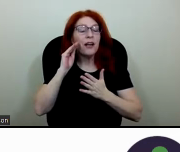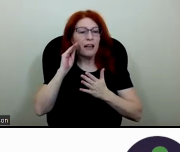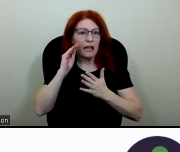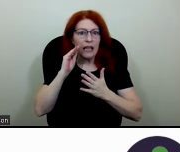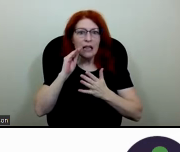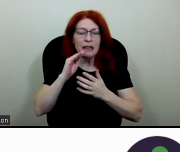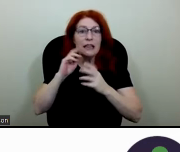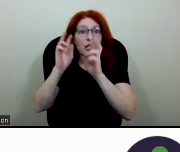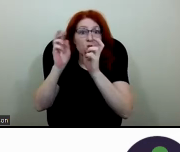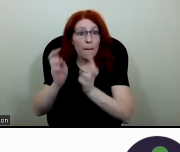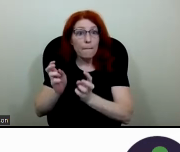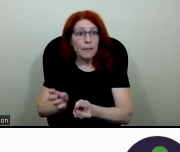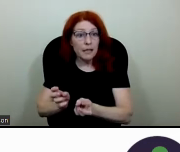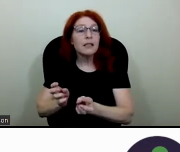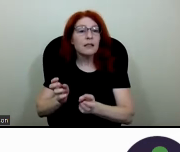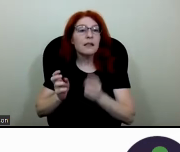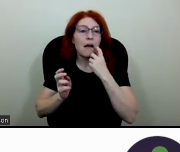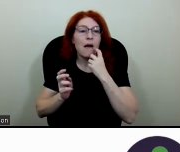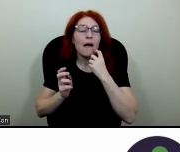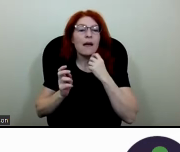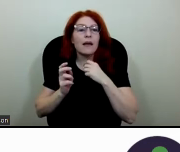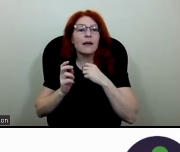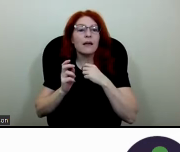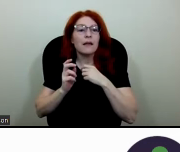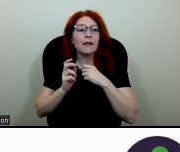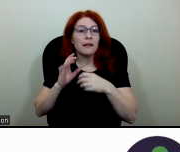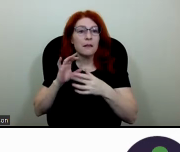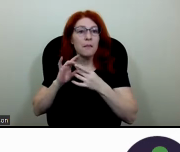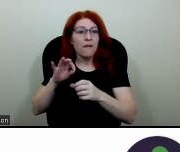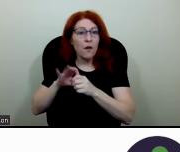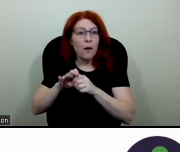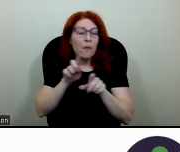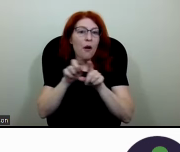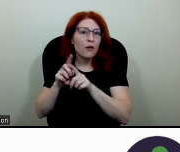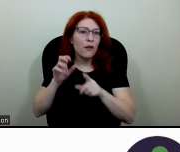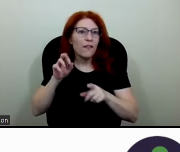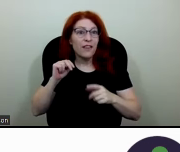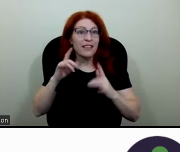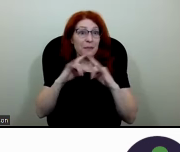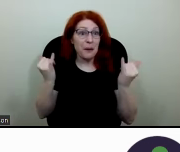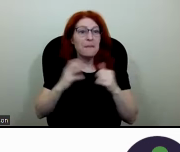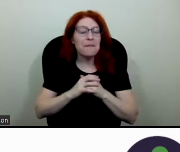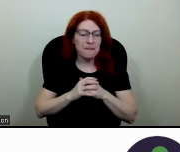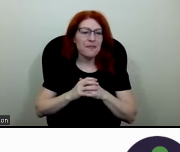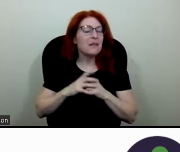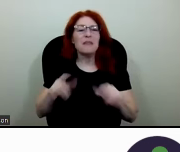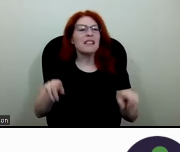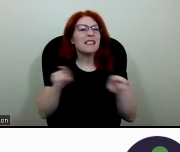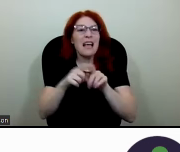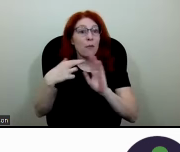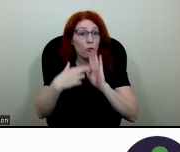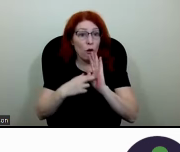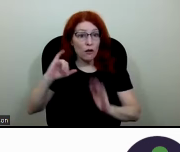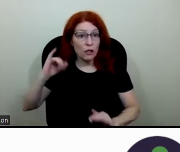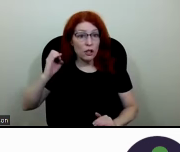specific topics that we picked today for about voting. But yeah, it's pretty much the same rules as Jeopardy.